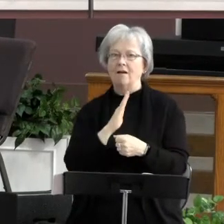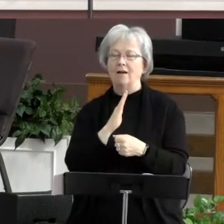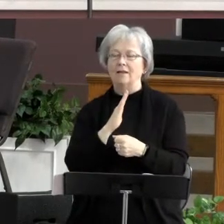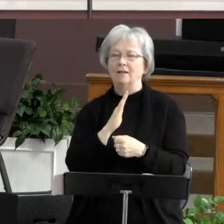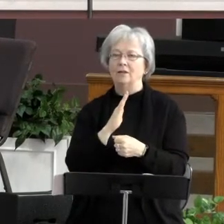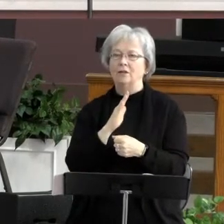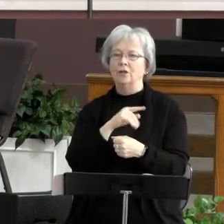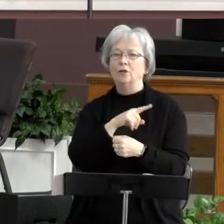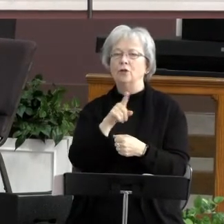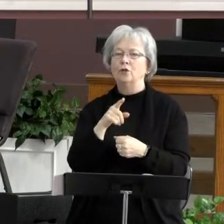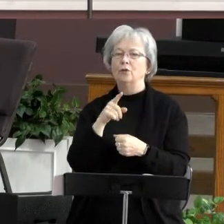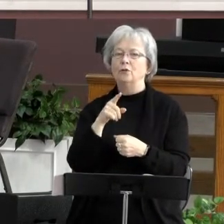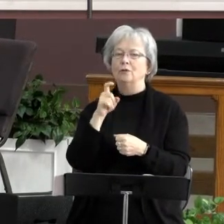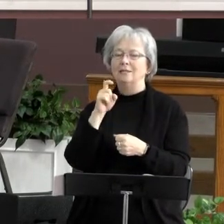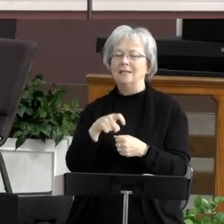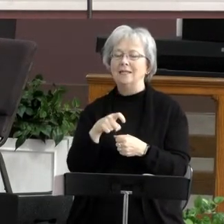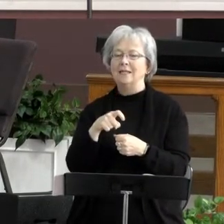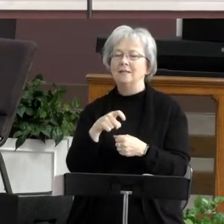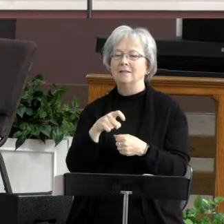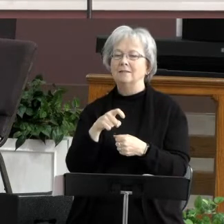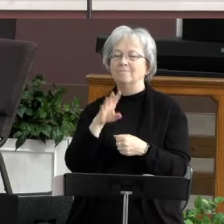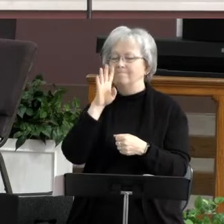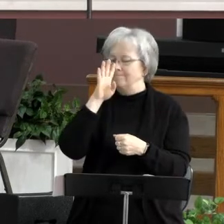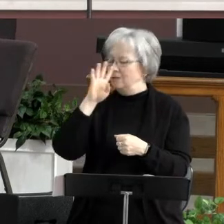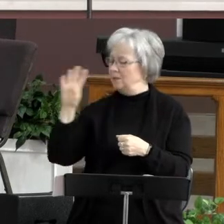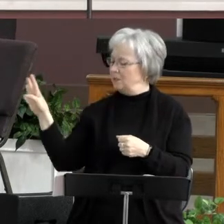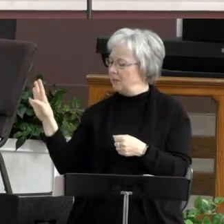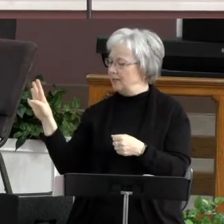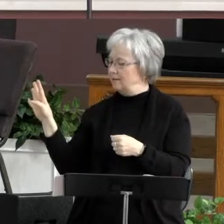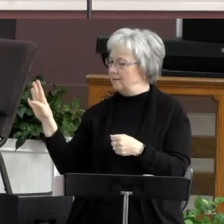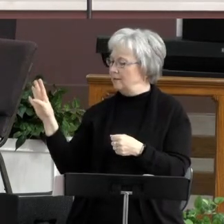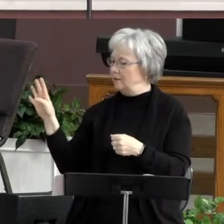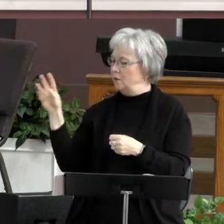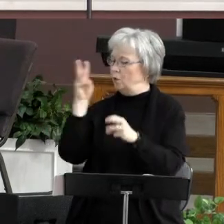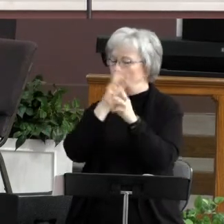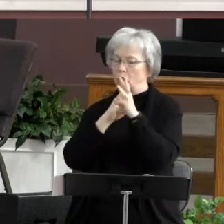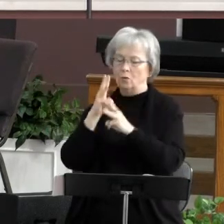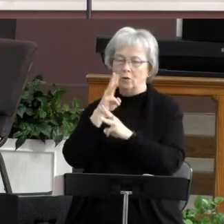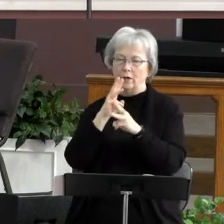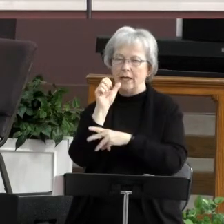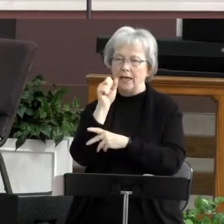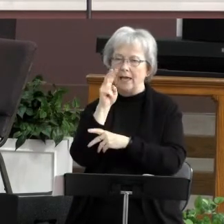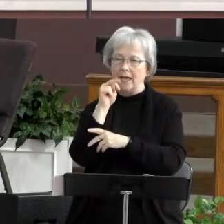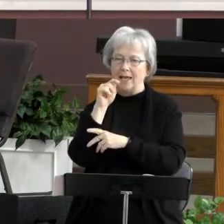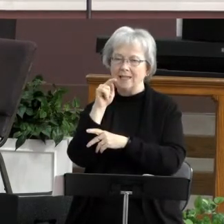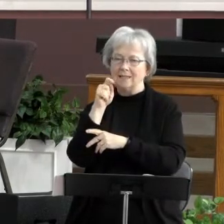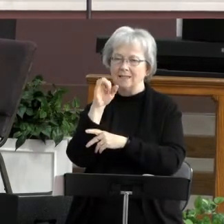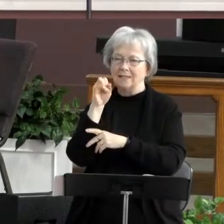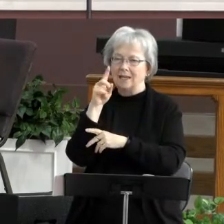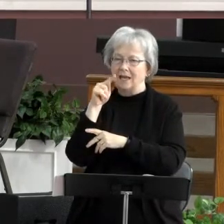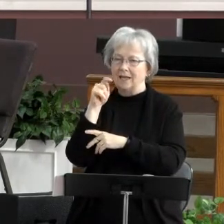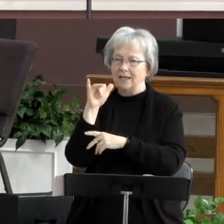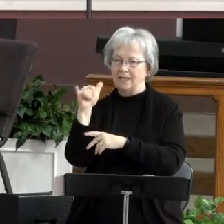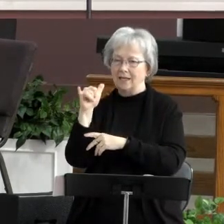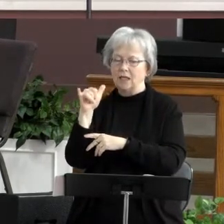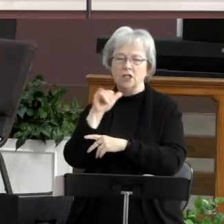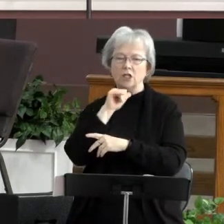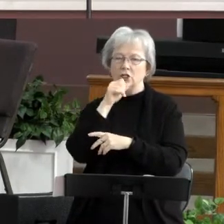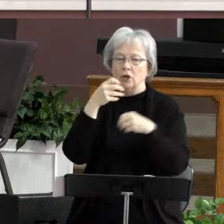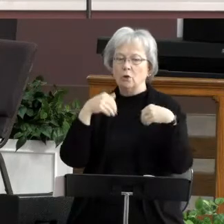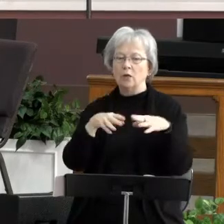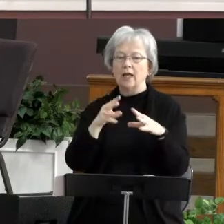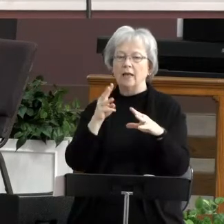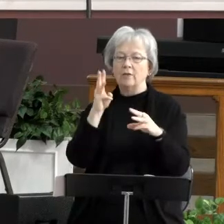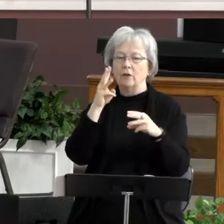You need to reject anxiety. Don't allow the world to pull you in to get worried about all these